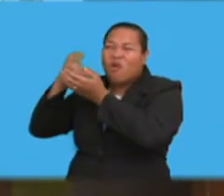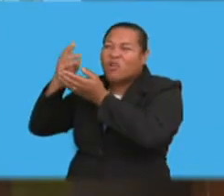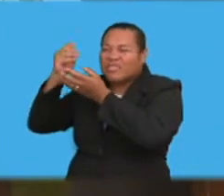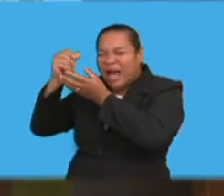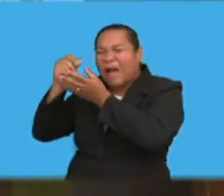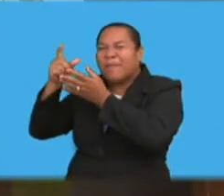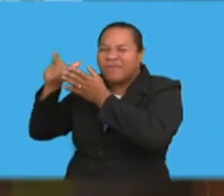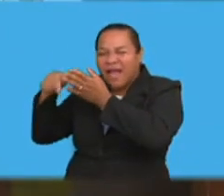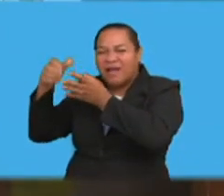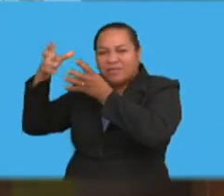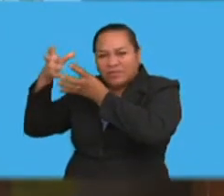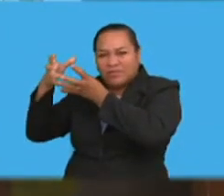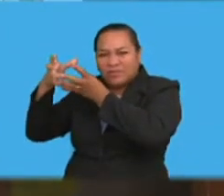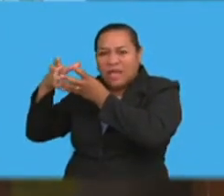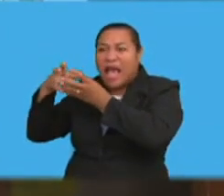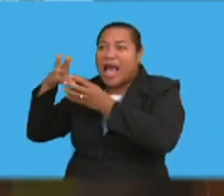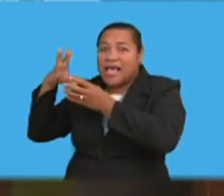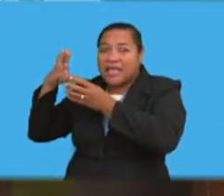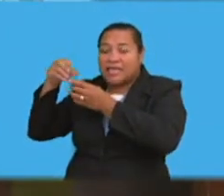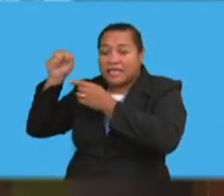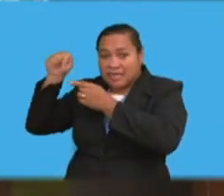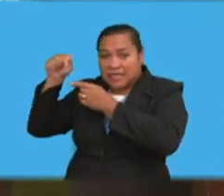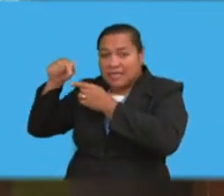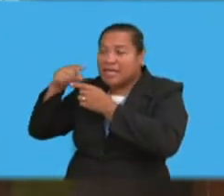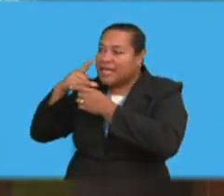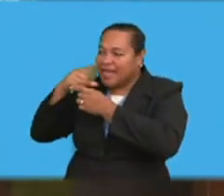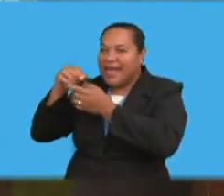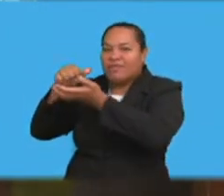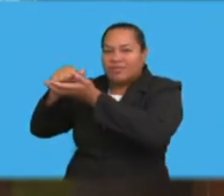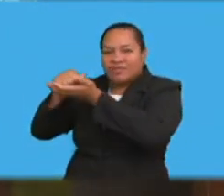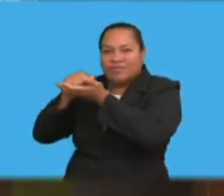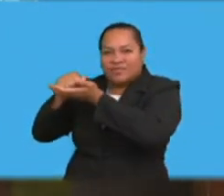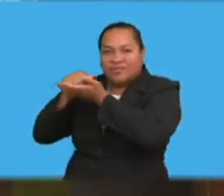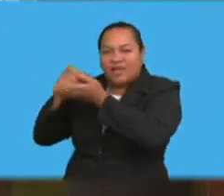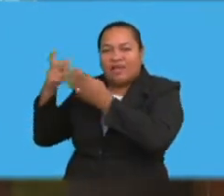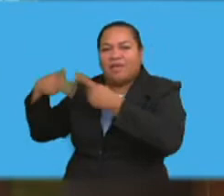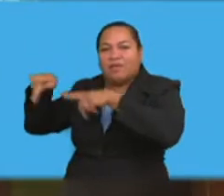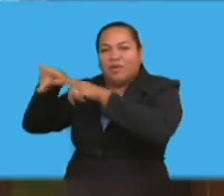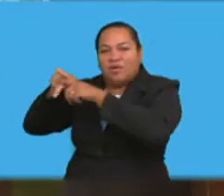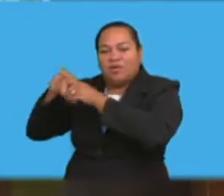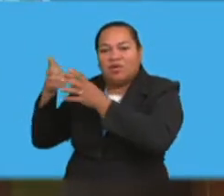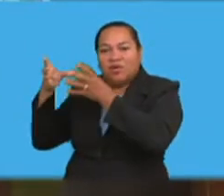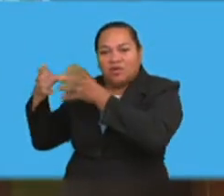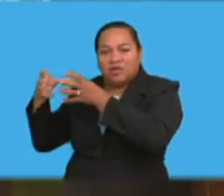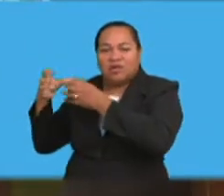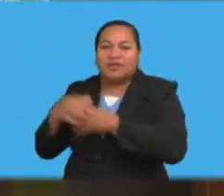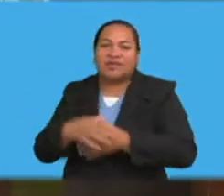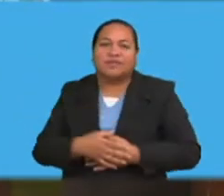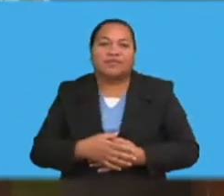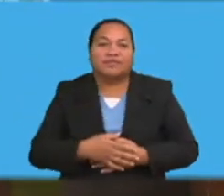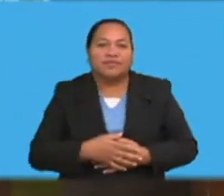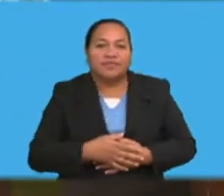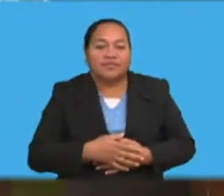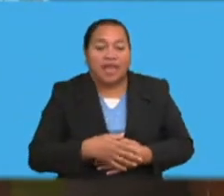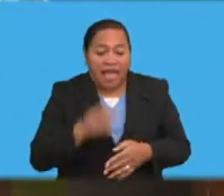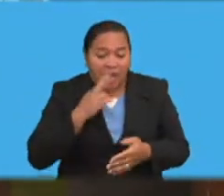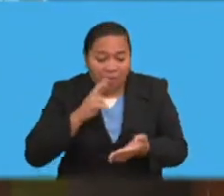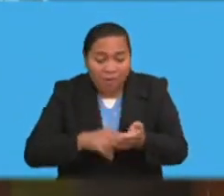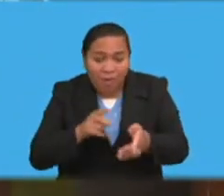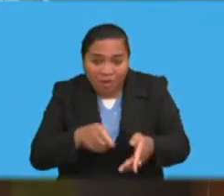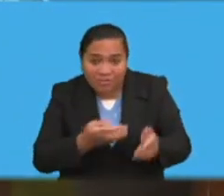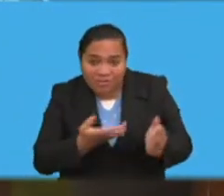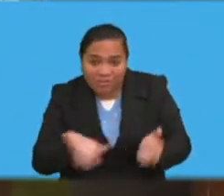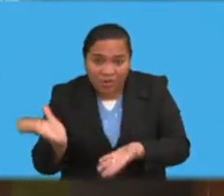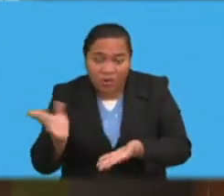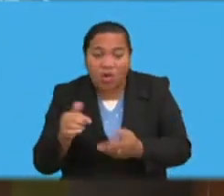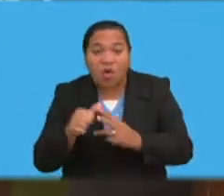Speaker. This structure is sometimes called also detention ponds, Madam Speaker. Madam Speaker, the report also recommended